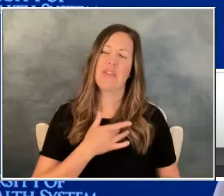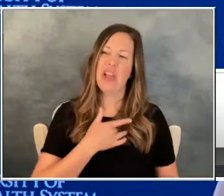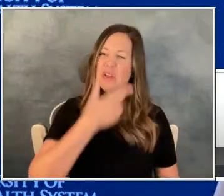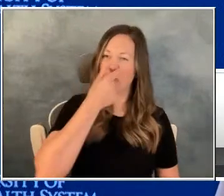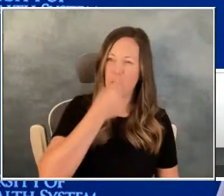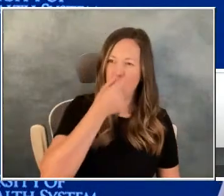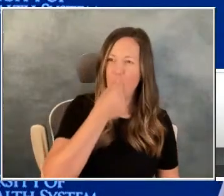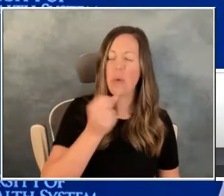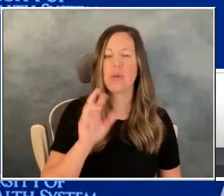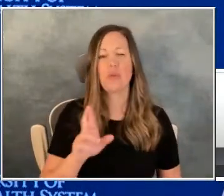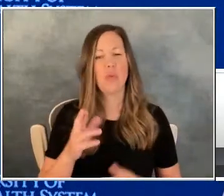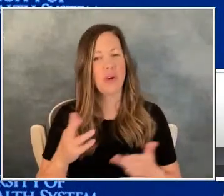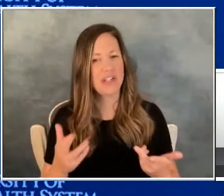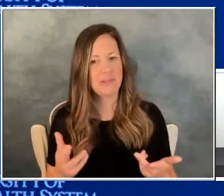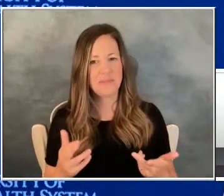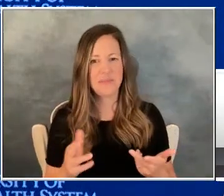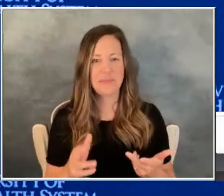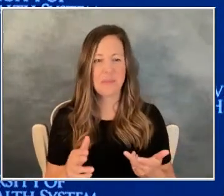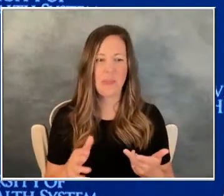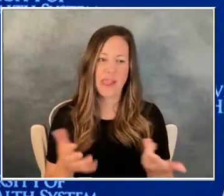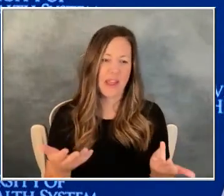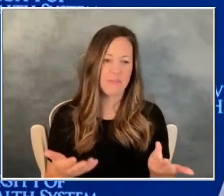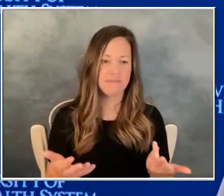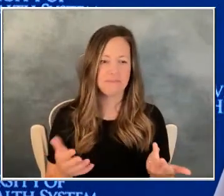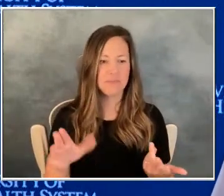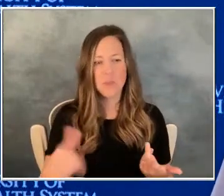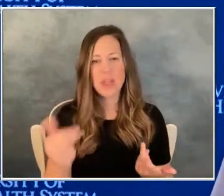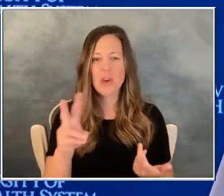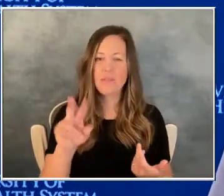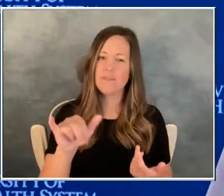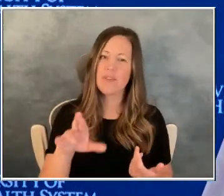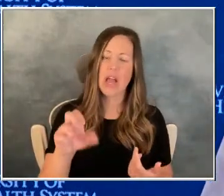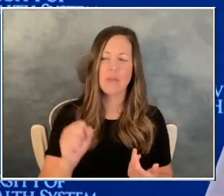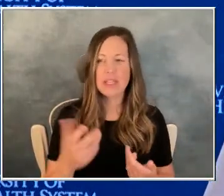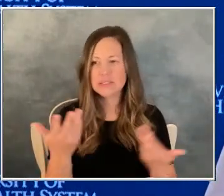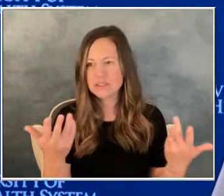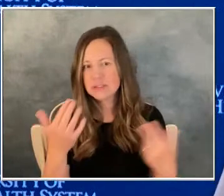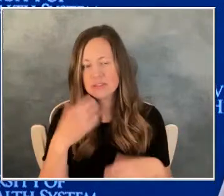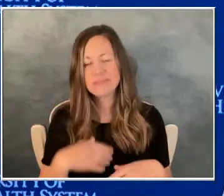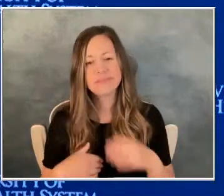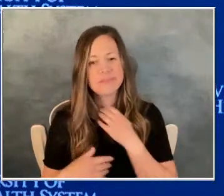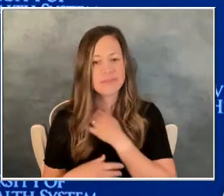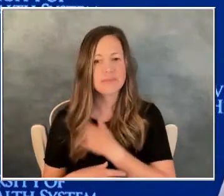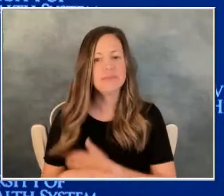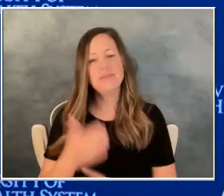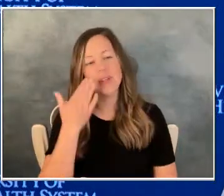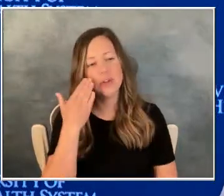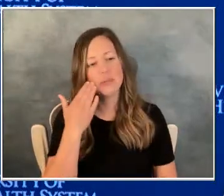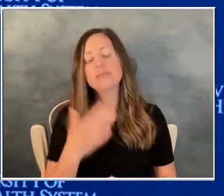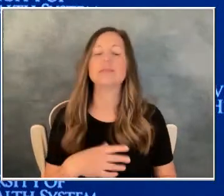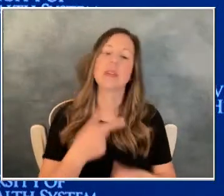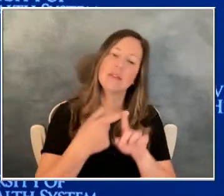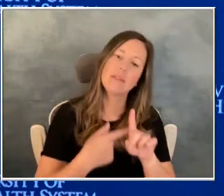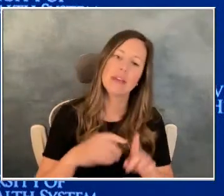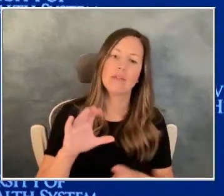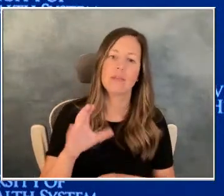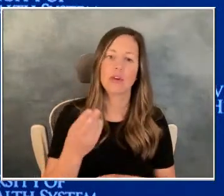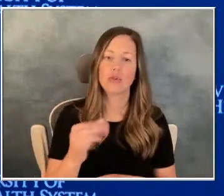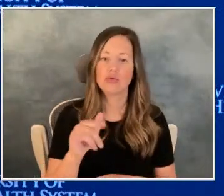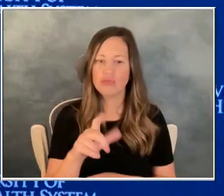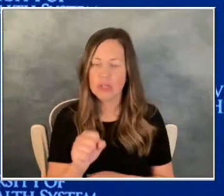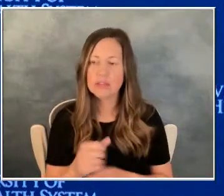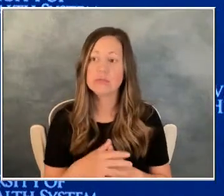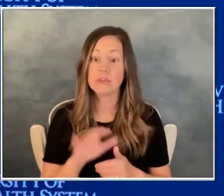just regular systemic viral illness with things like fevers, chills, and that's what actually happened to one of